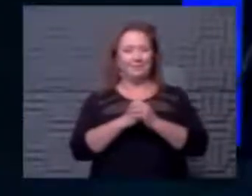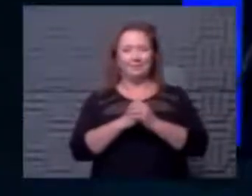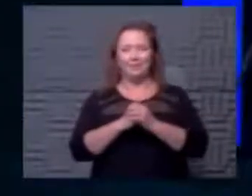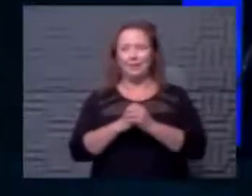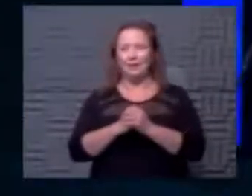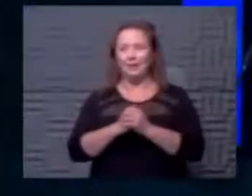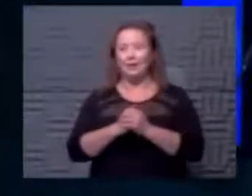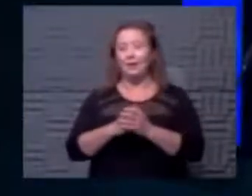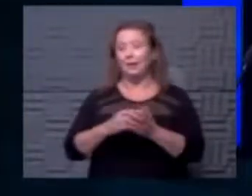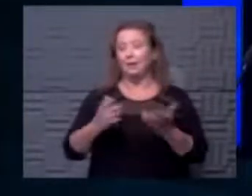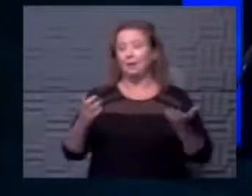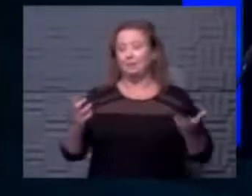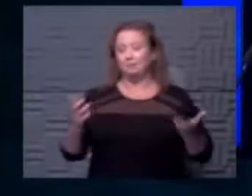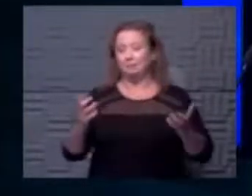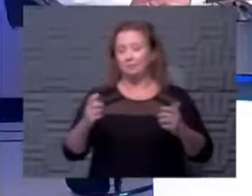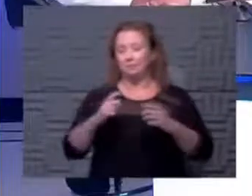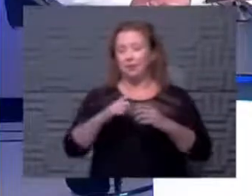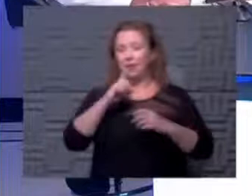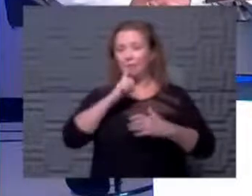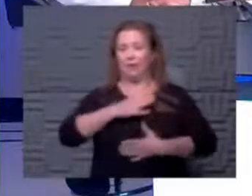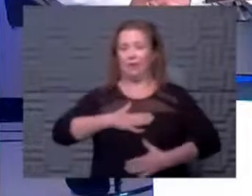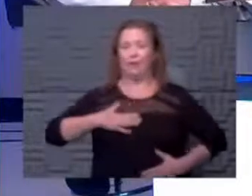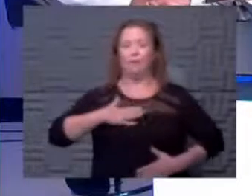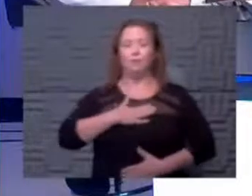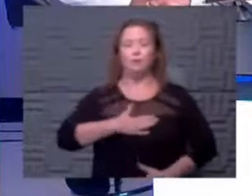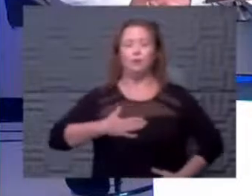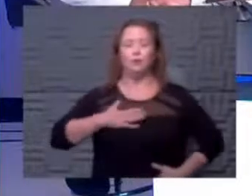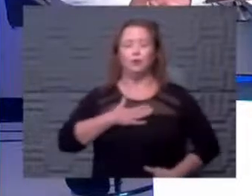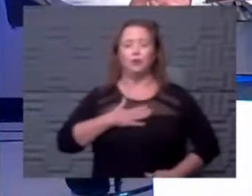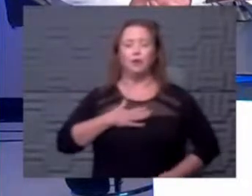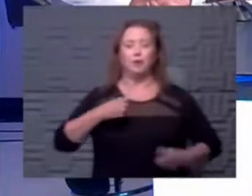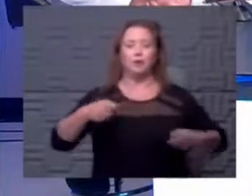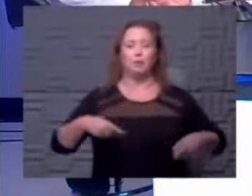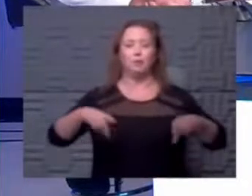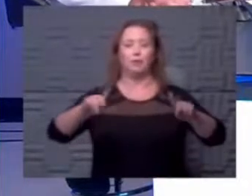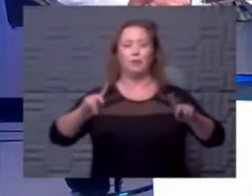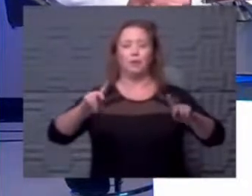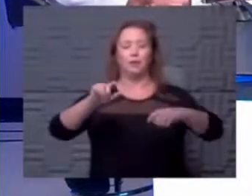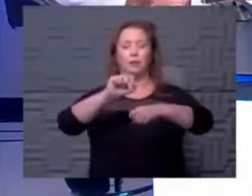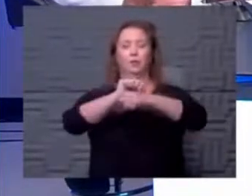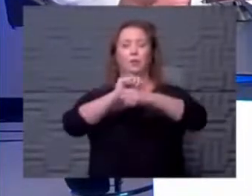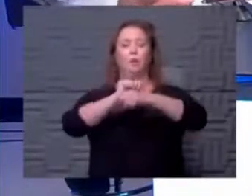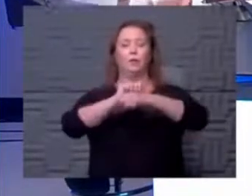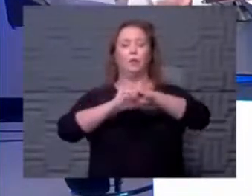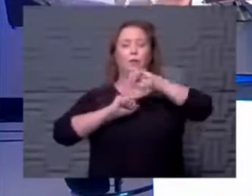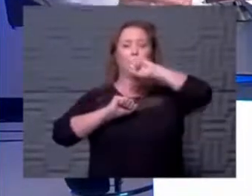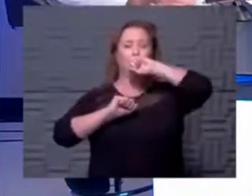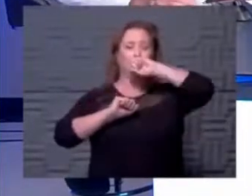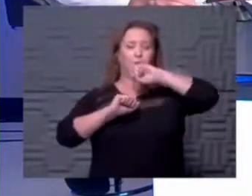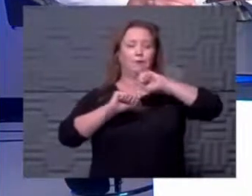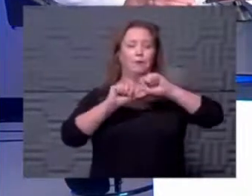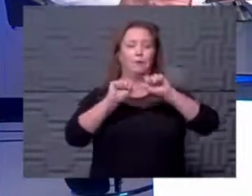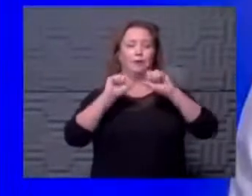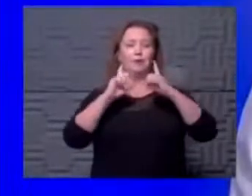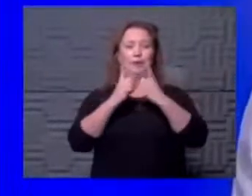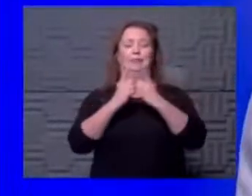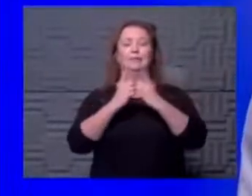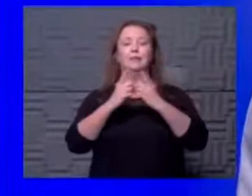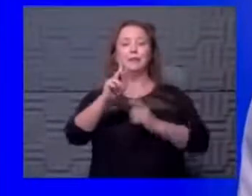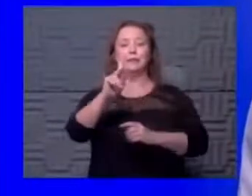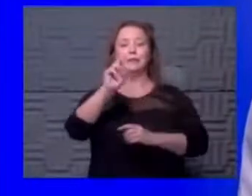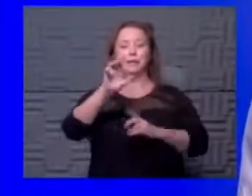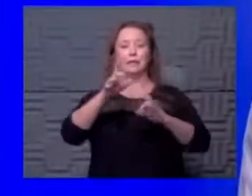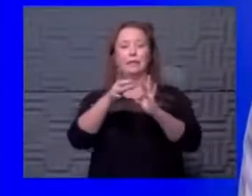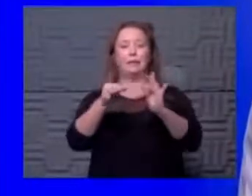Well, I'm just really appreciative of the opportunity to get to work with Archbishop and the diocese to get